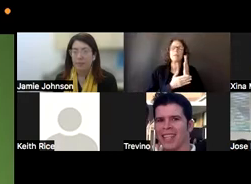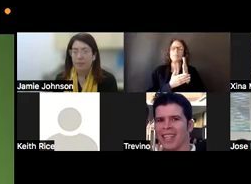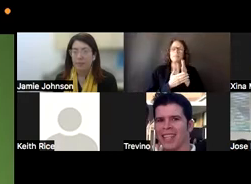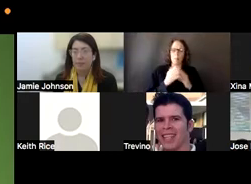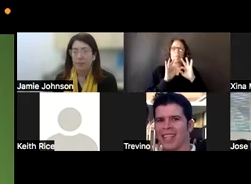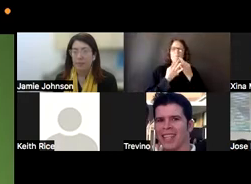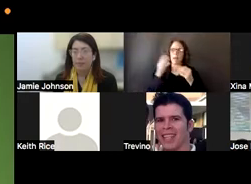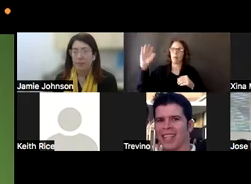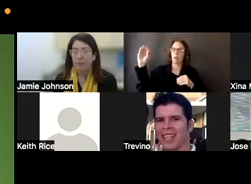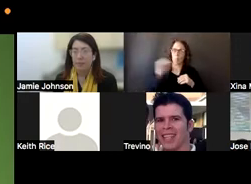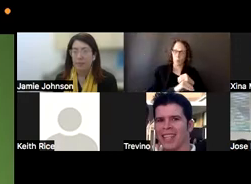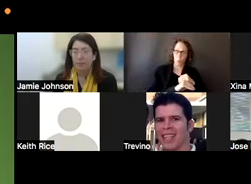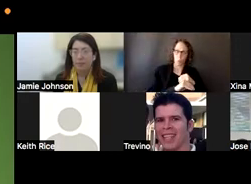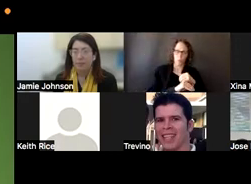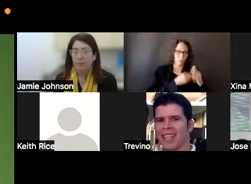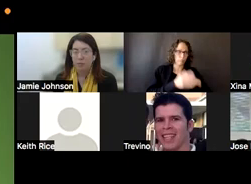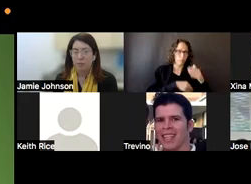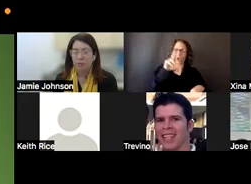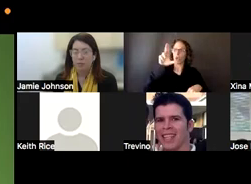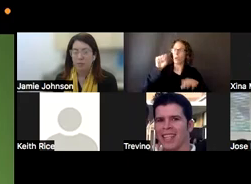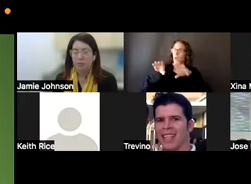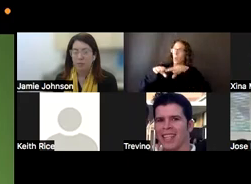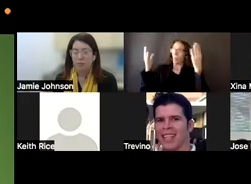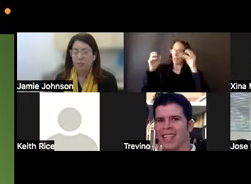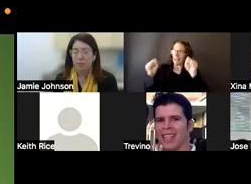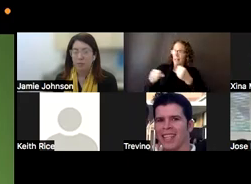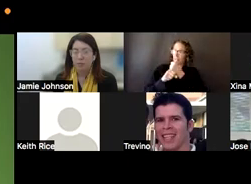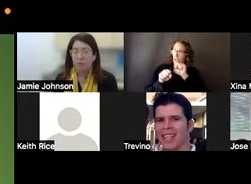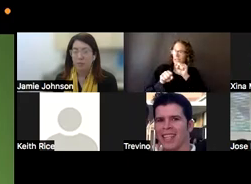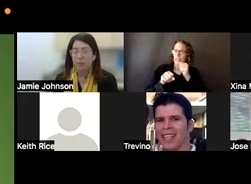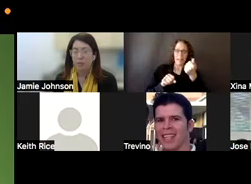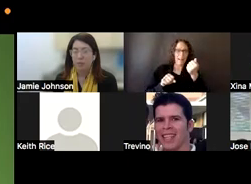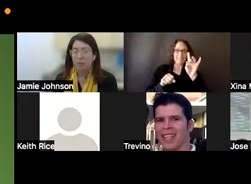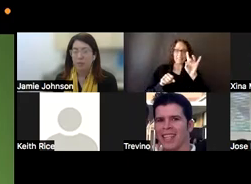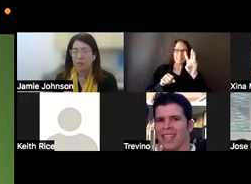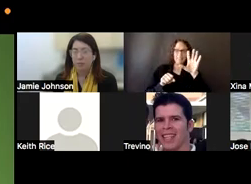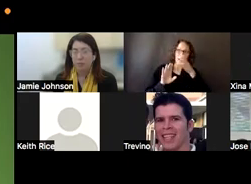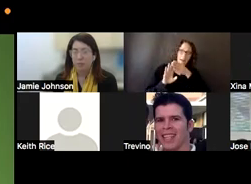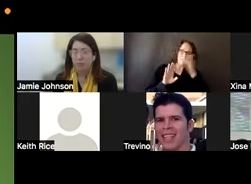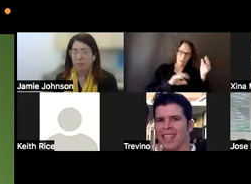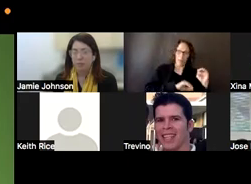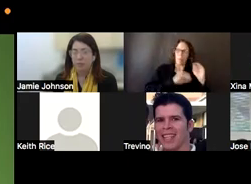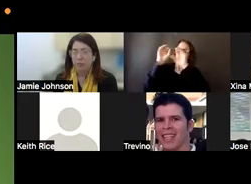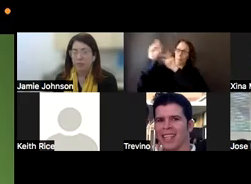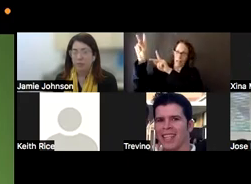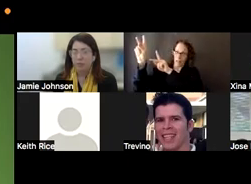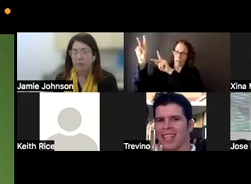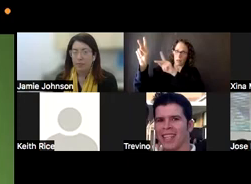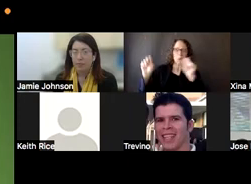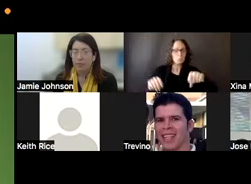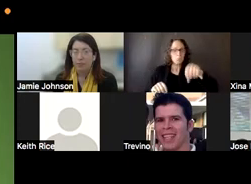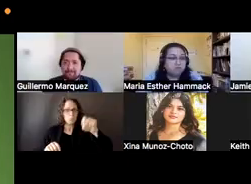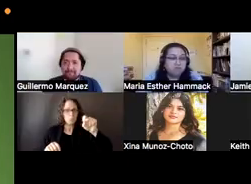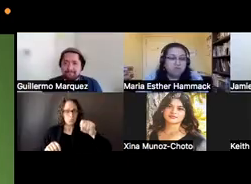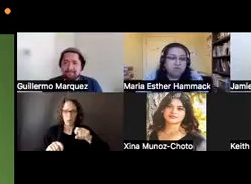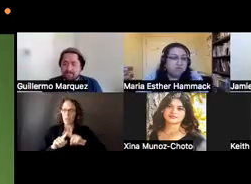1865 when freedom was offered in the US, many did come, but others didn't. I look into a